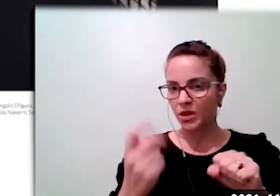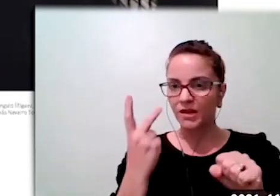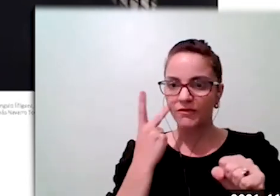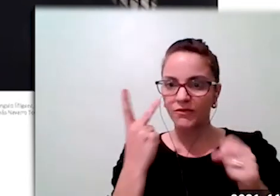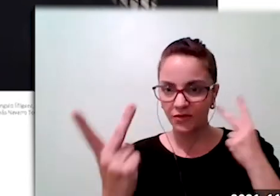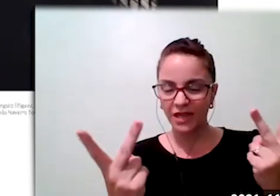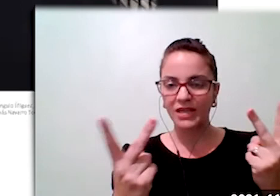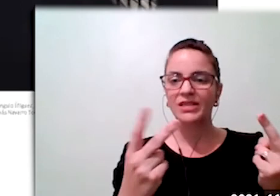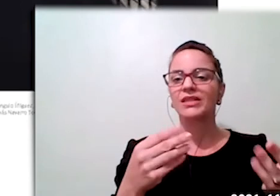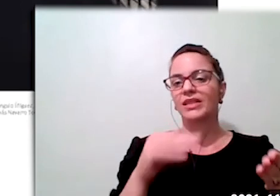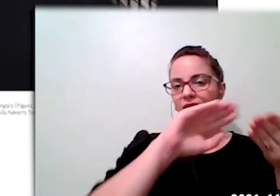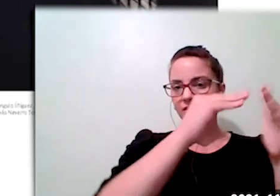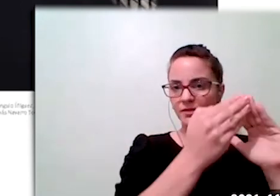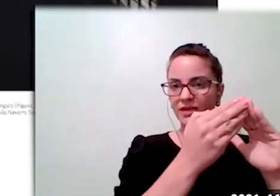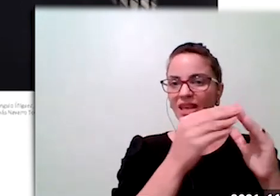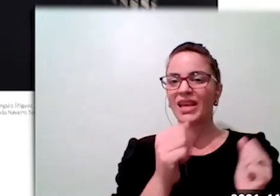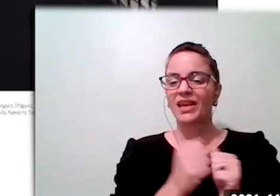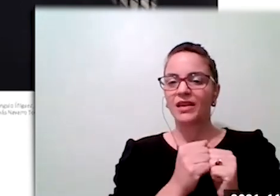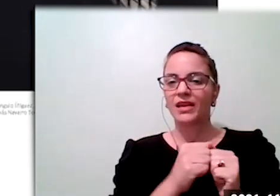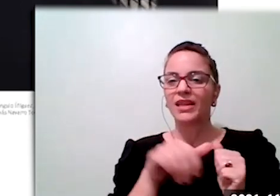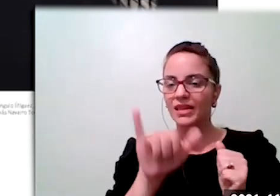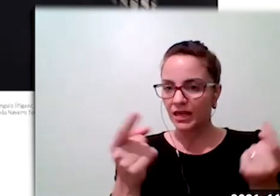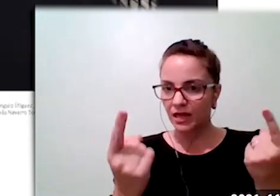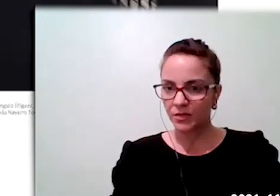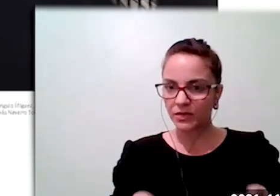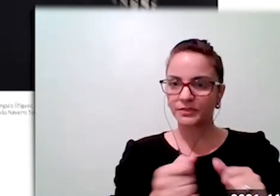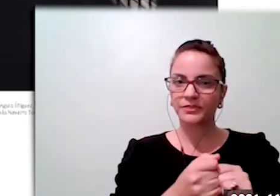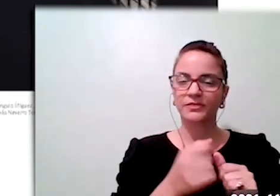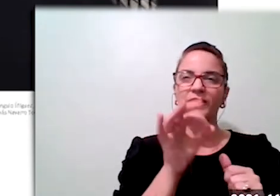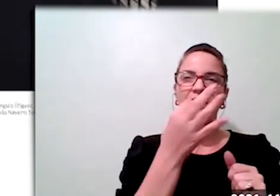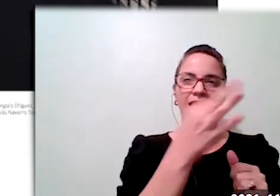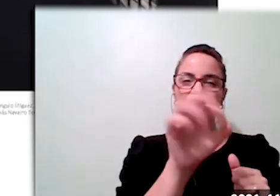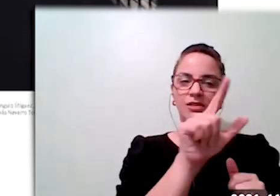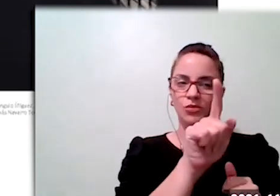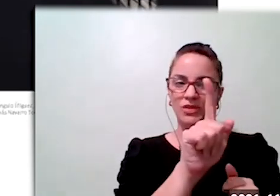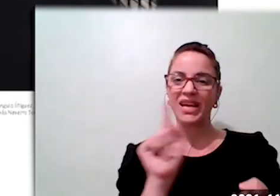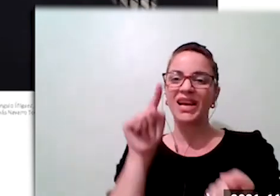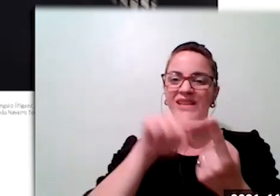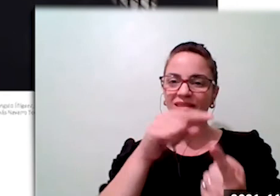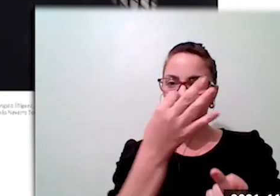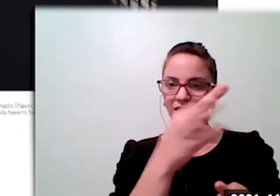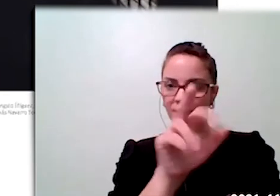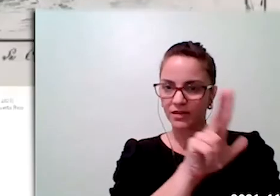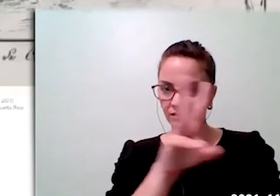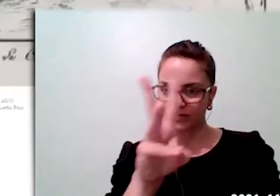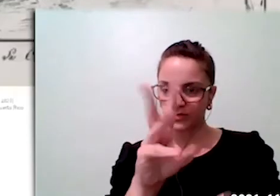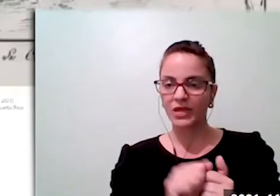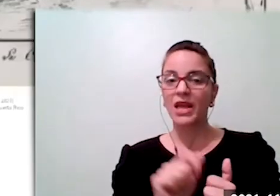capital between 1821 and 1936. In the first vision,